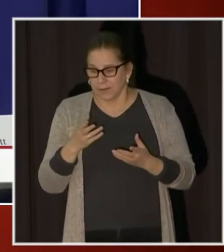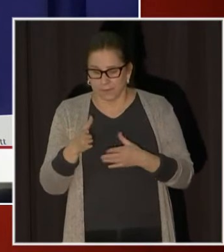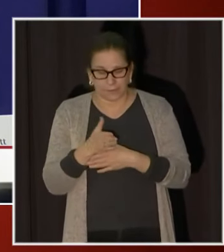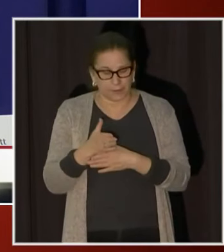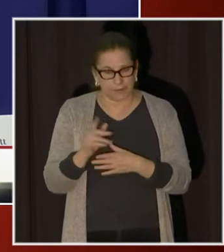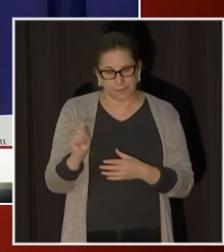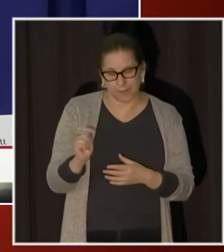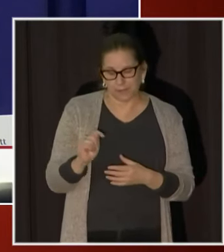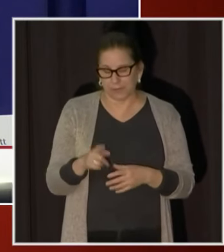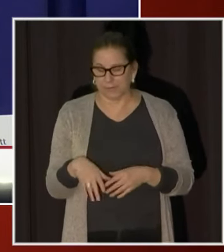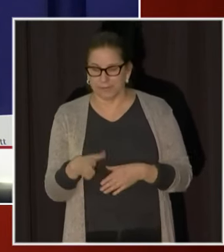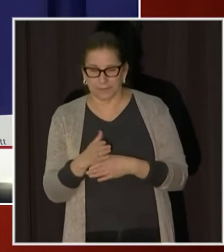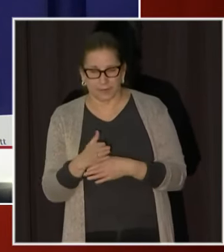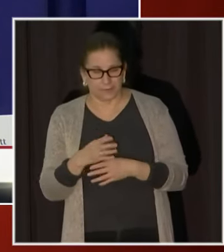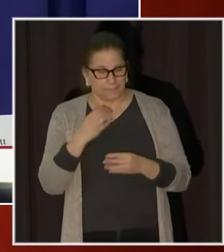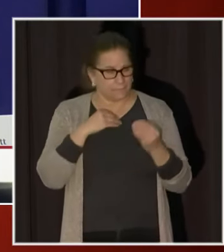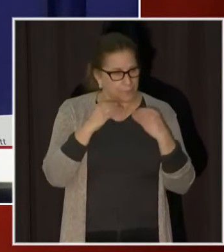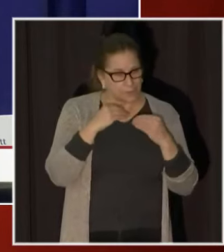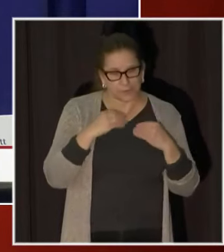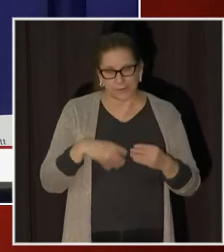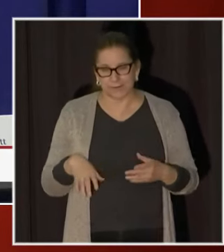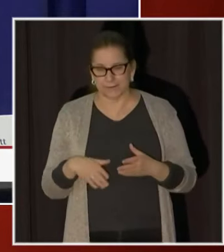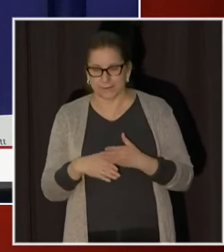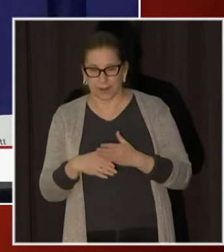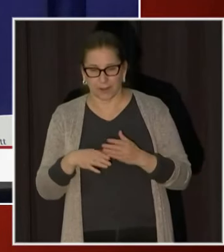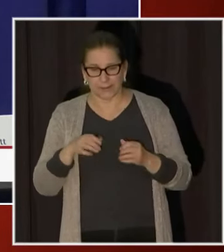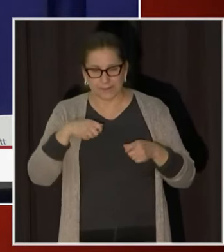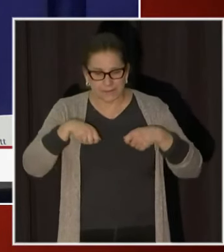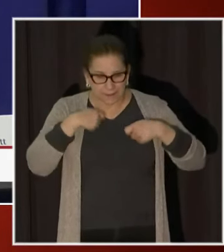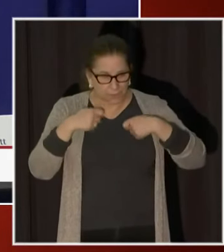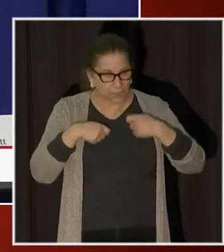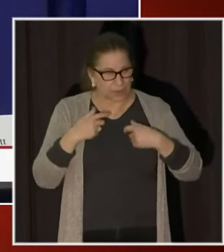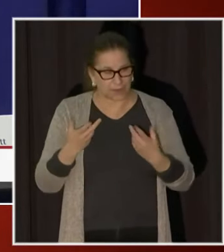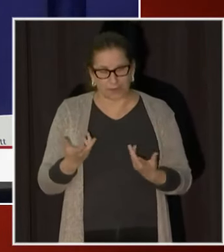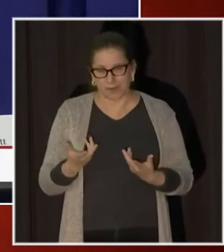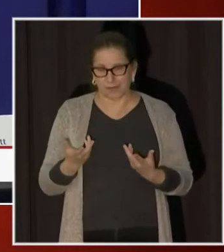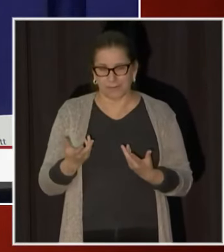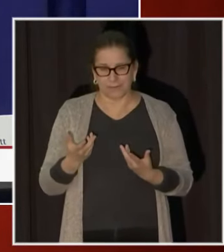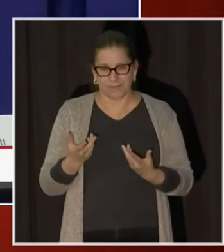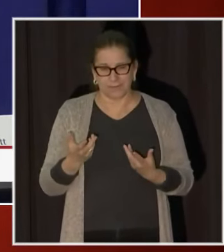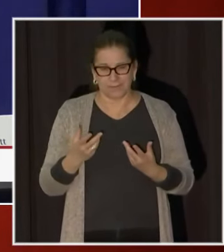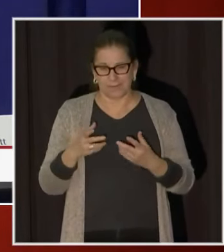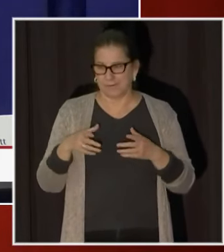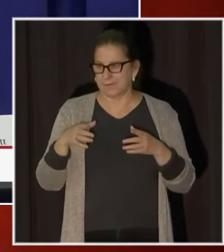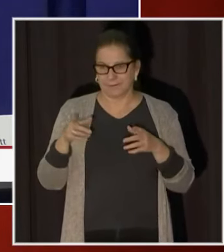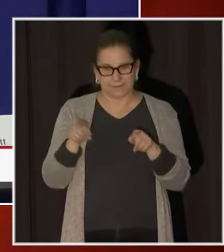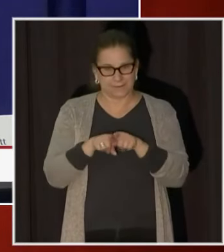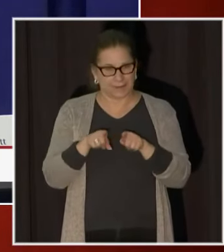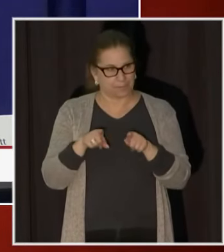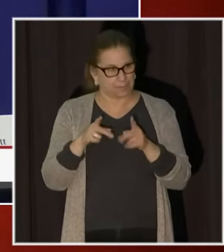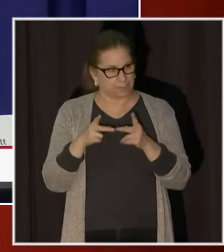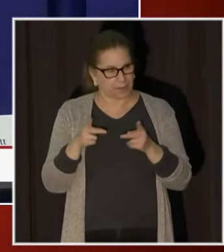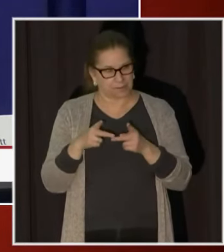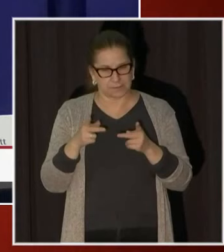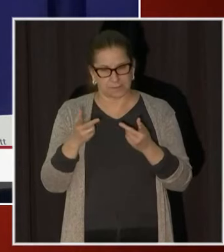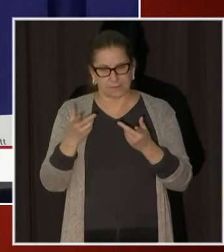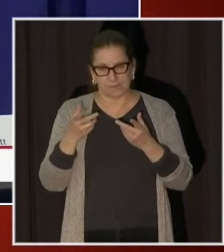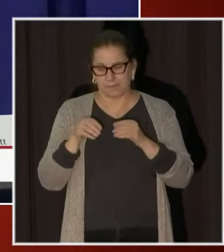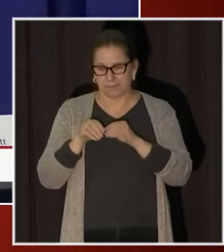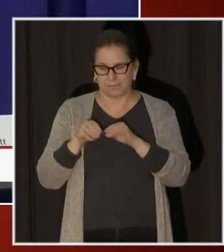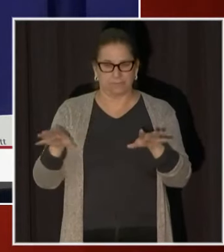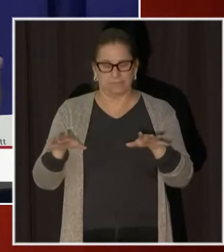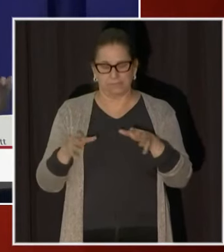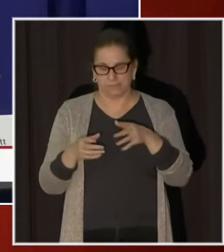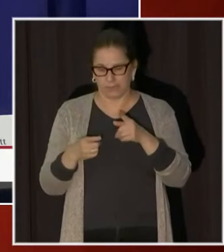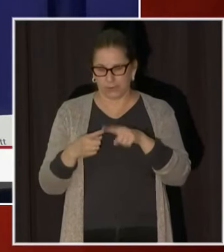and you do it, you don't comply with isolation, and then everyone in your household gets infected.